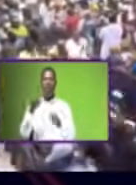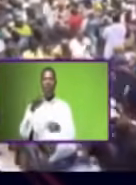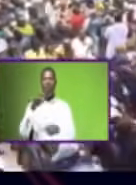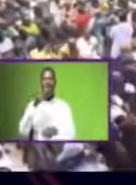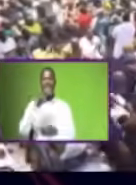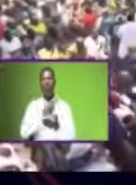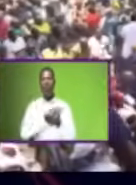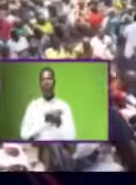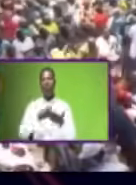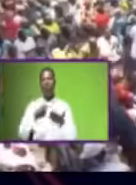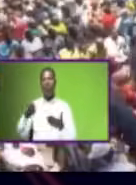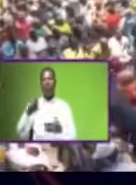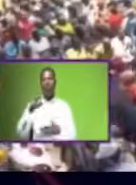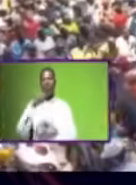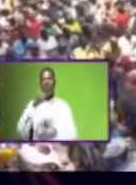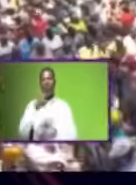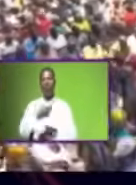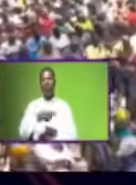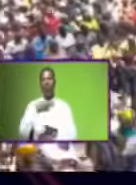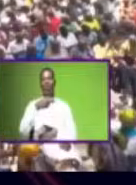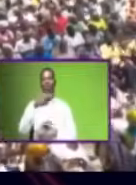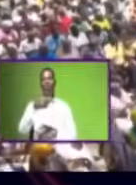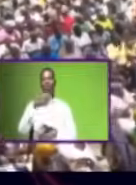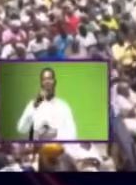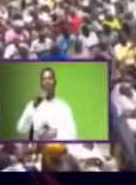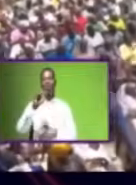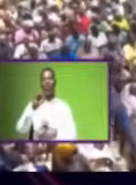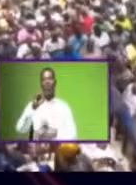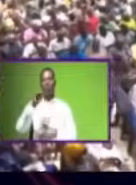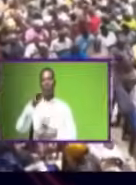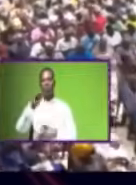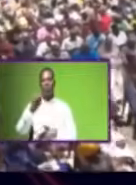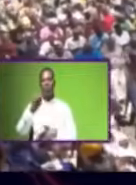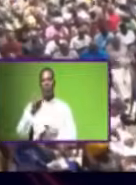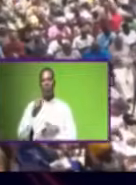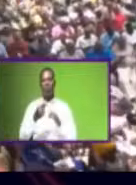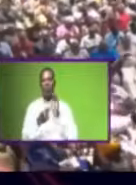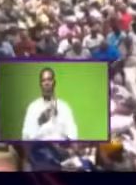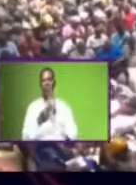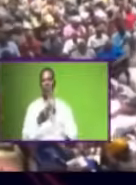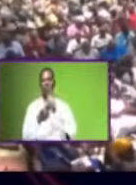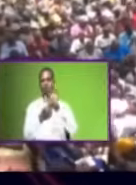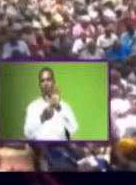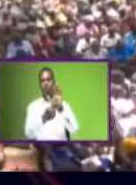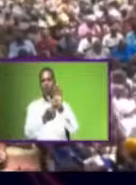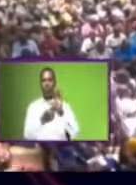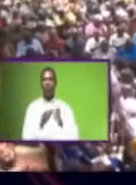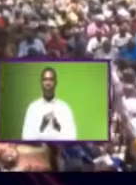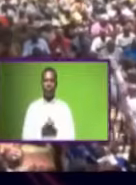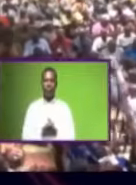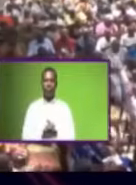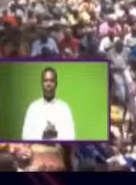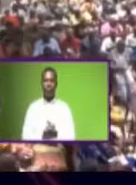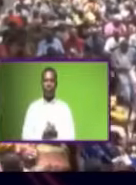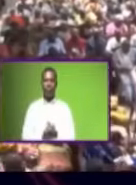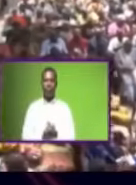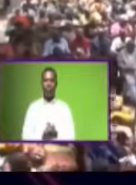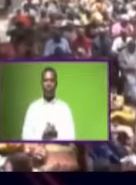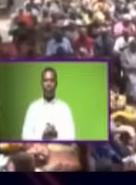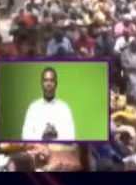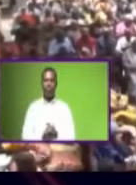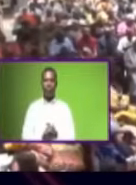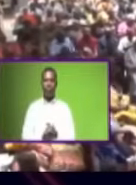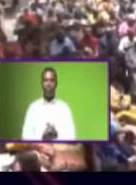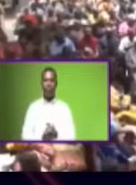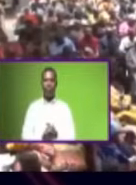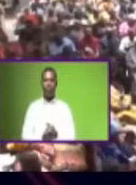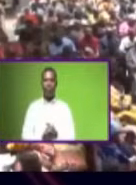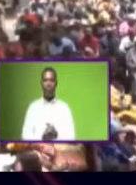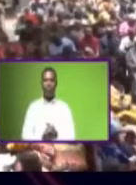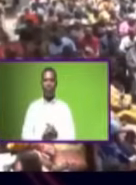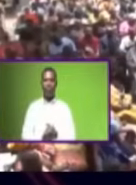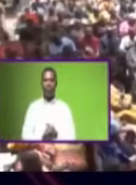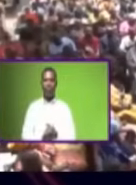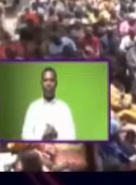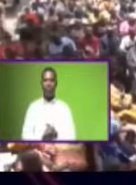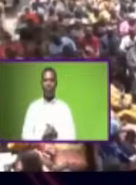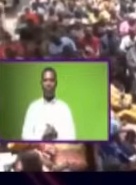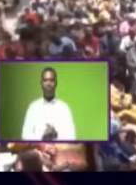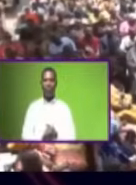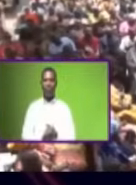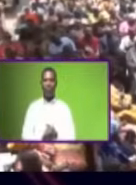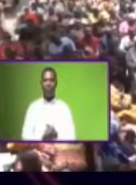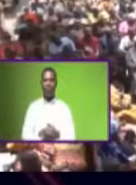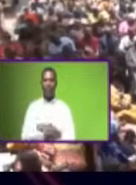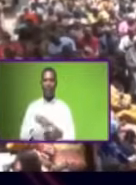with me and will agree with me, that is why I told you earlier that I'm on this earth to demonstrate the power of the Holy